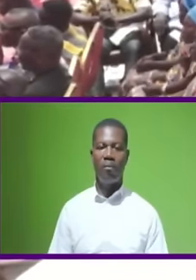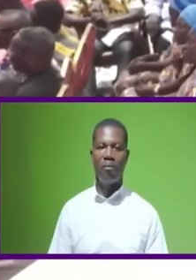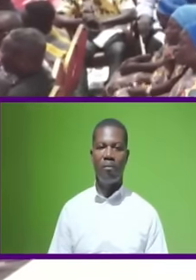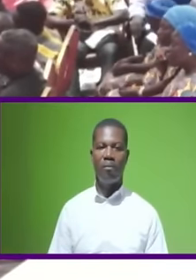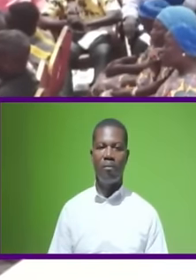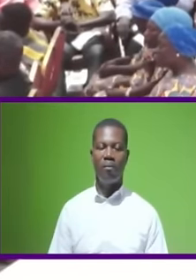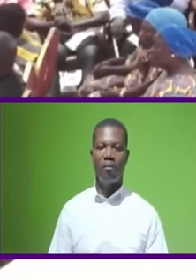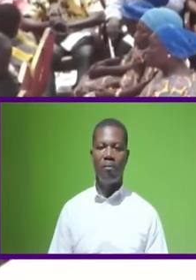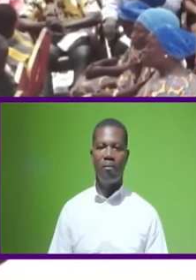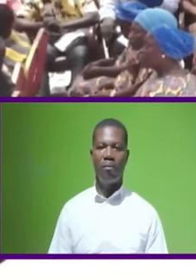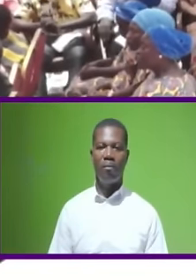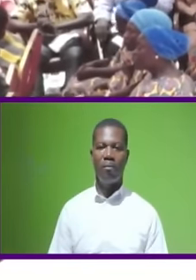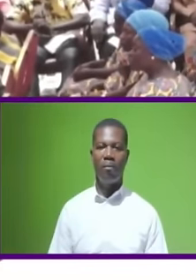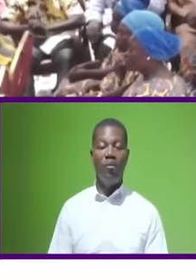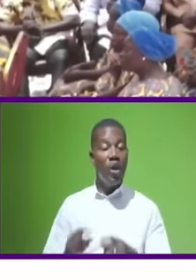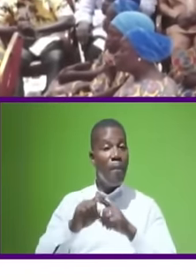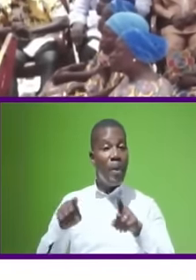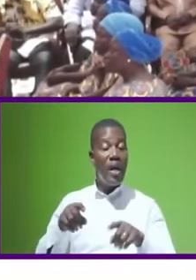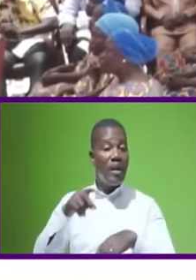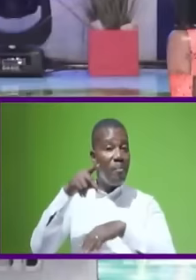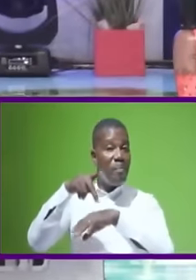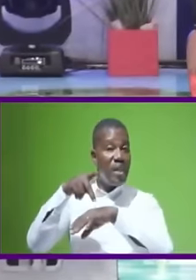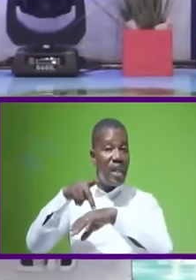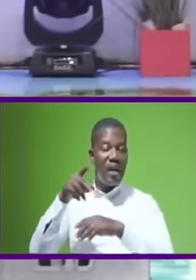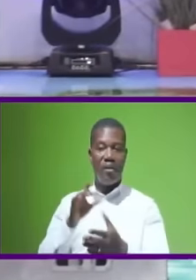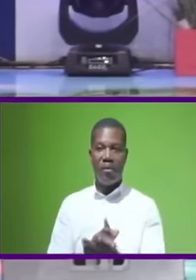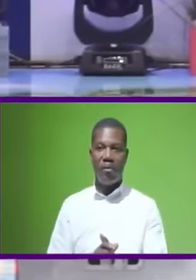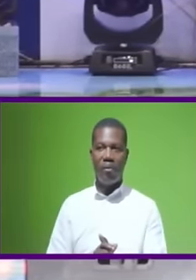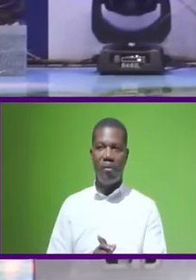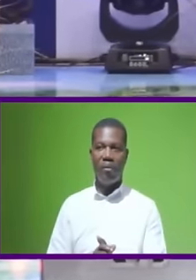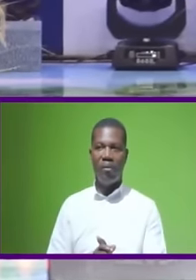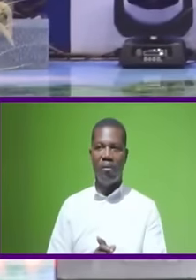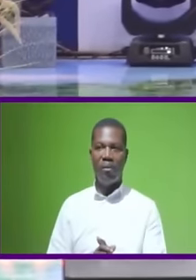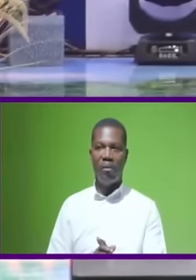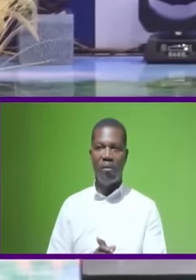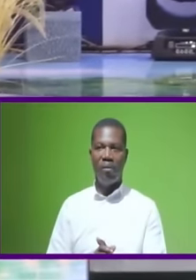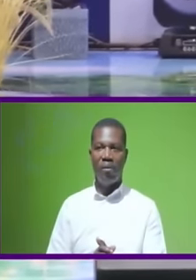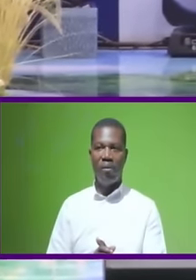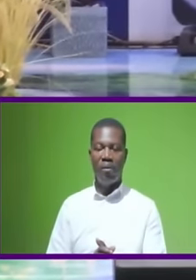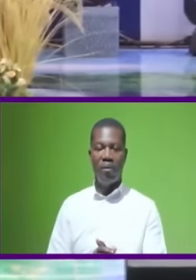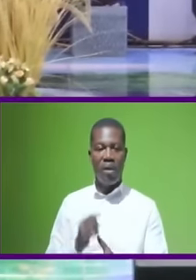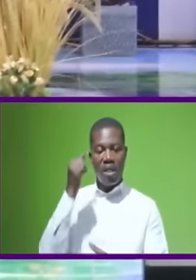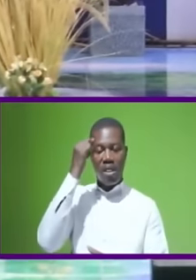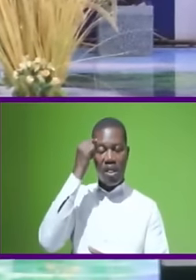up a place. And as I believe Peter, this is a good advice. Adrian, the well-being.